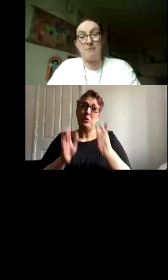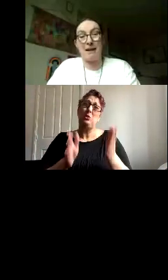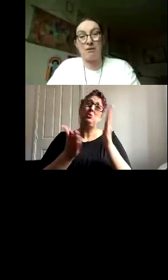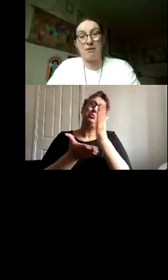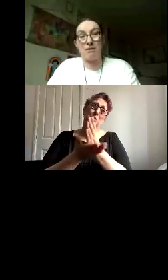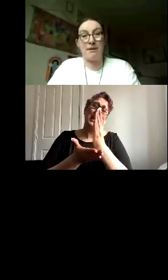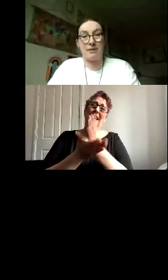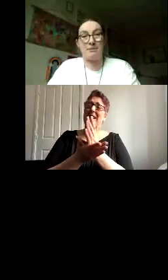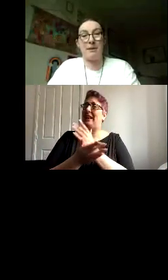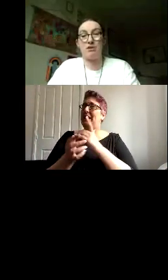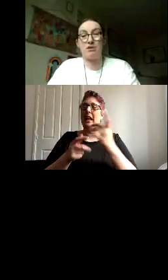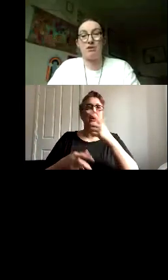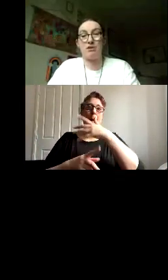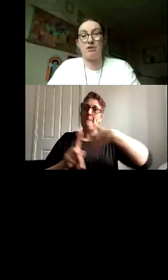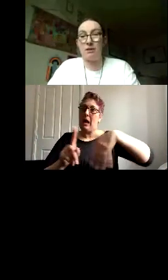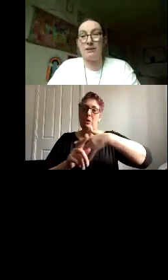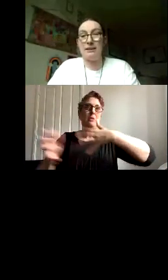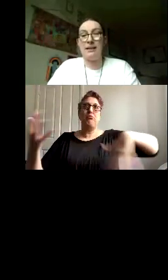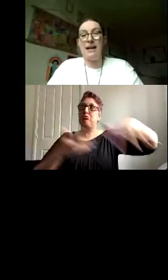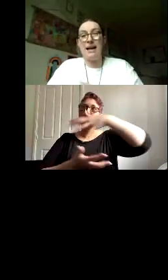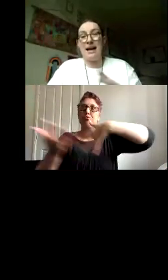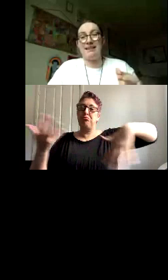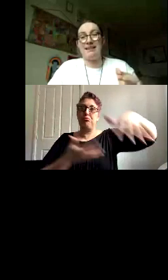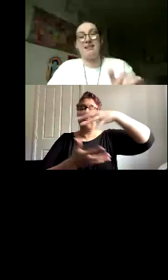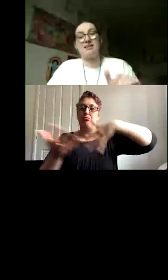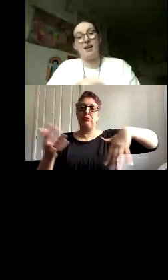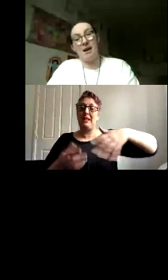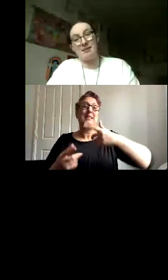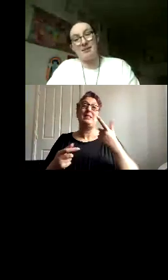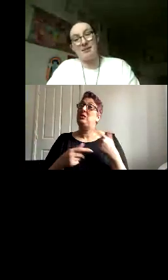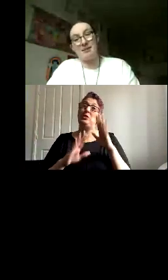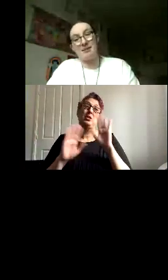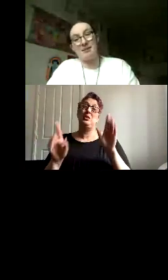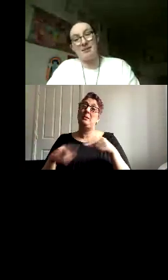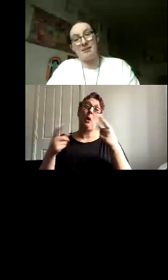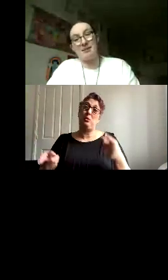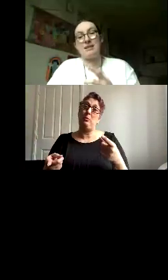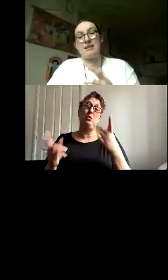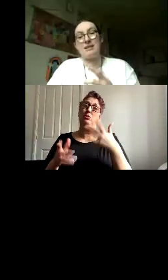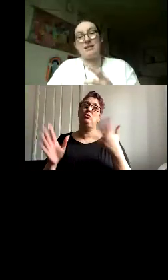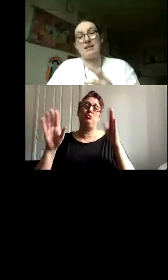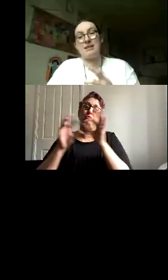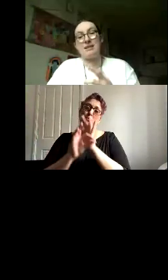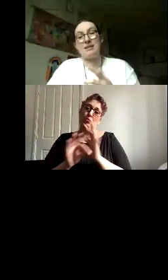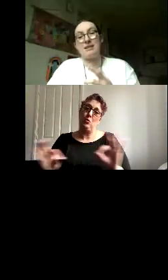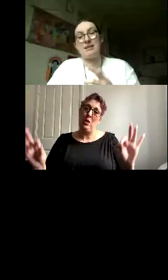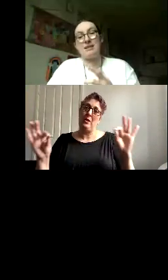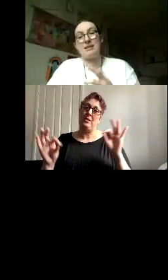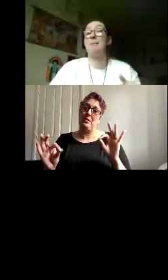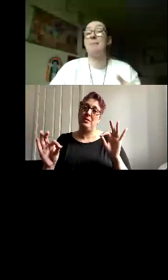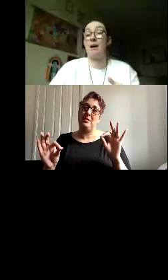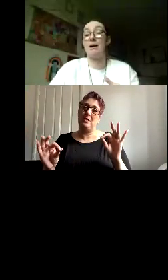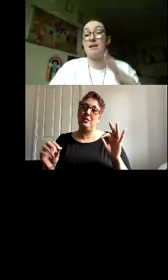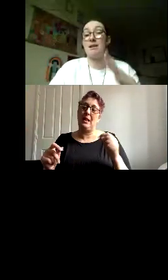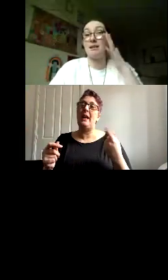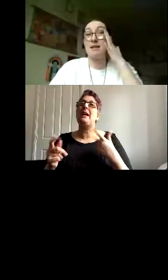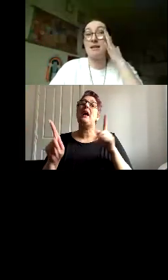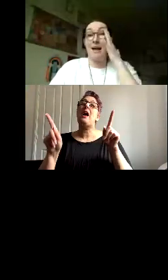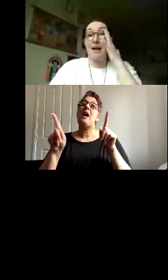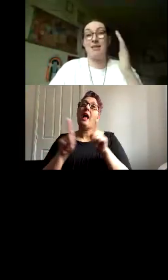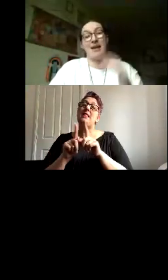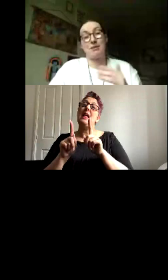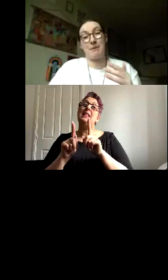reduce background noise as much as possible. And this last thing there, not standing with a window or a bright light behind